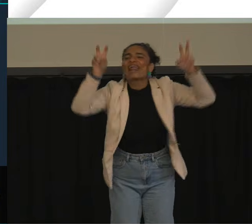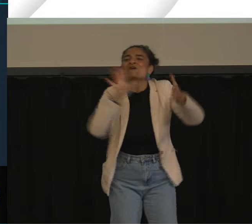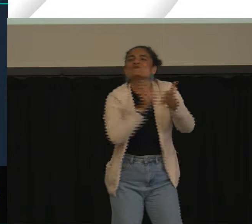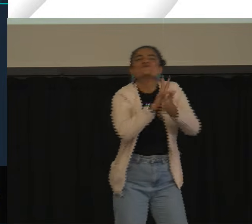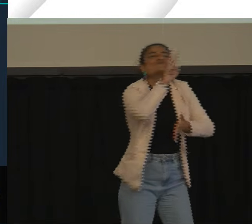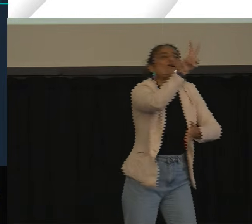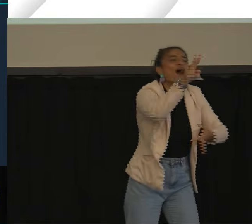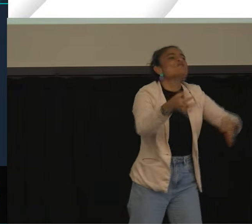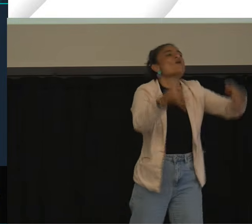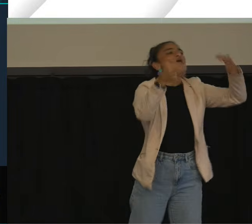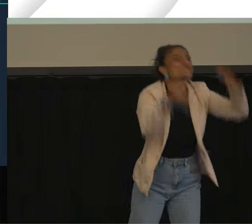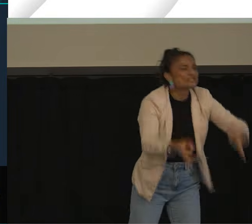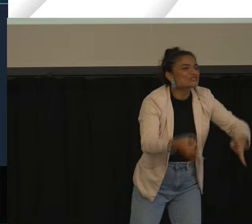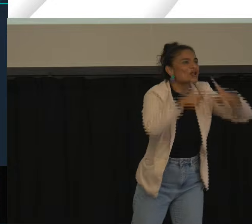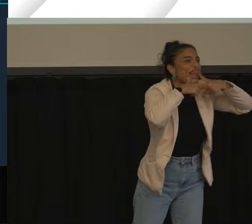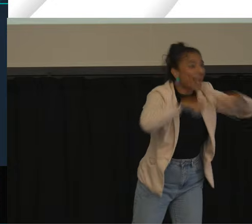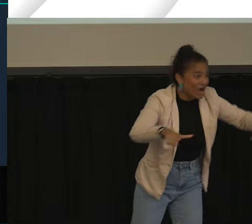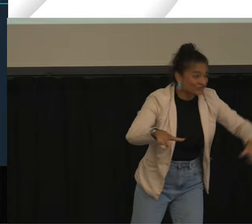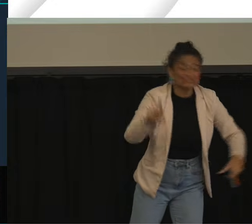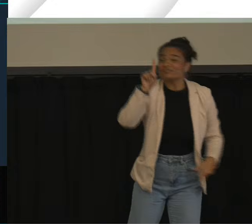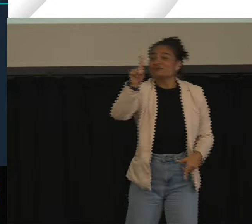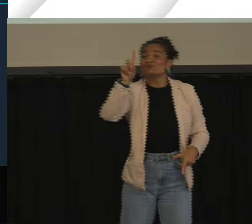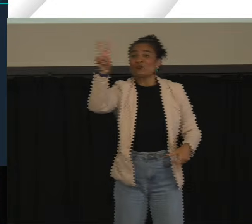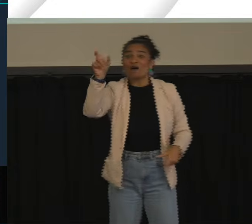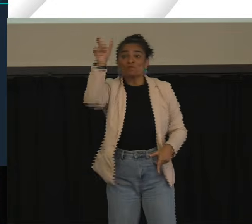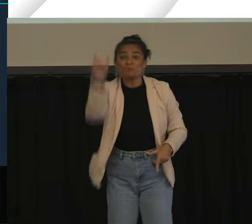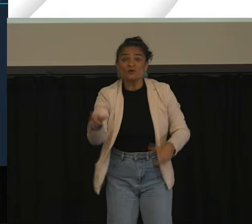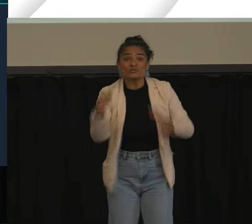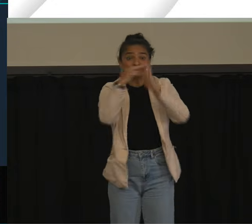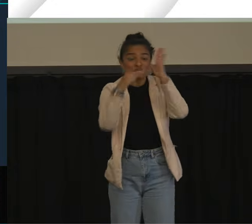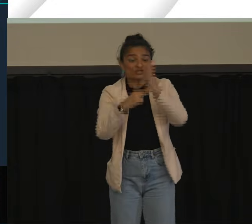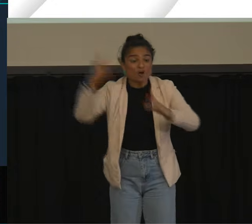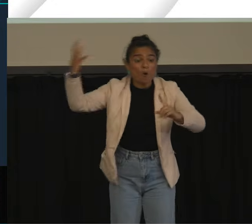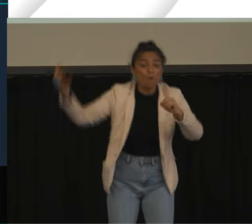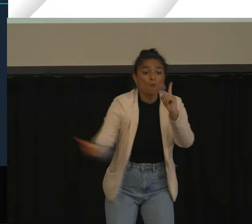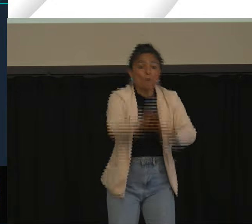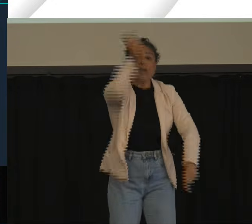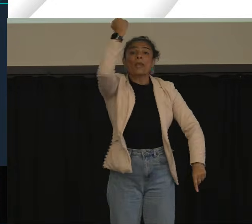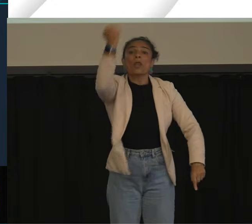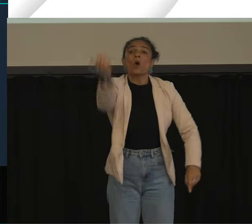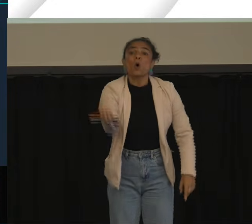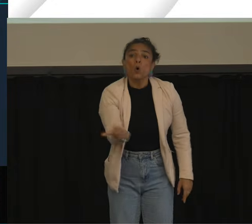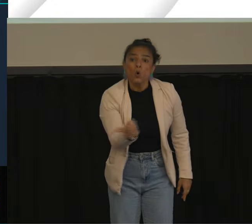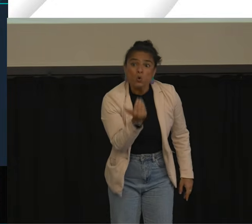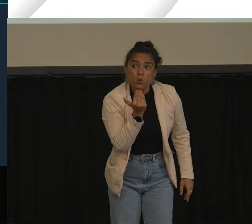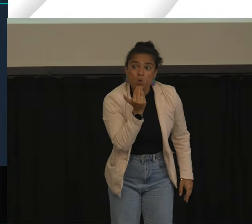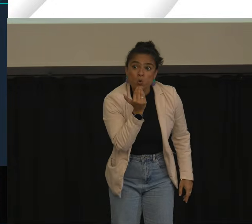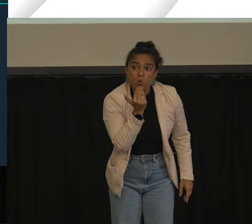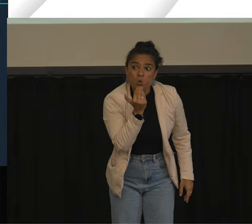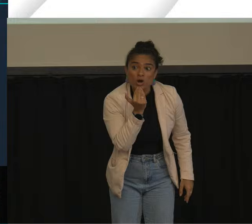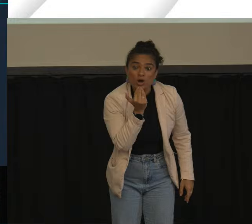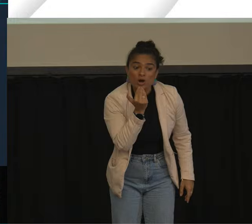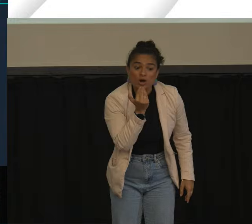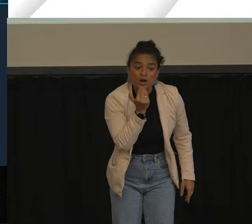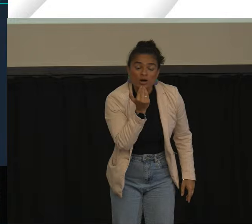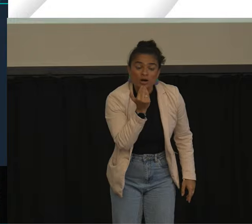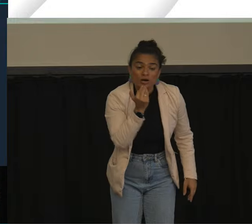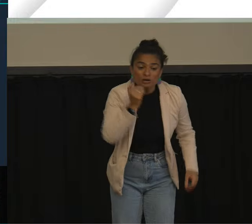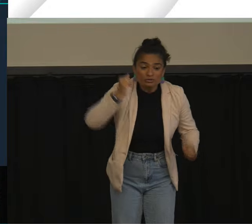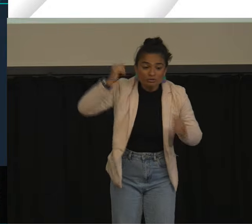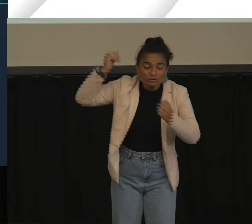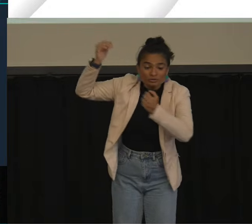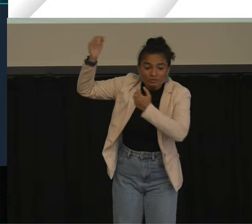that spirit to be here in attendance. So the 12th person who won the prize will